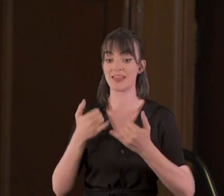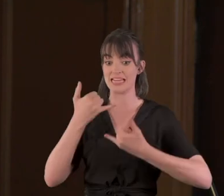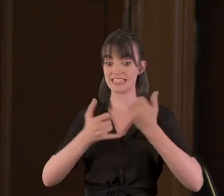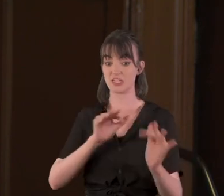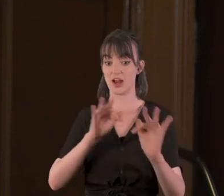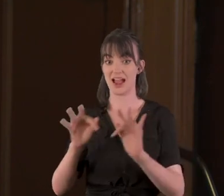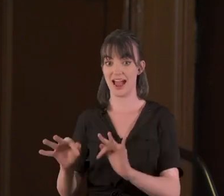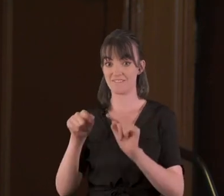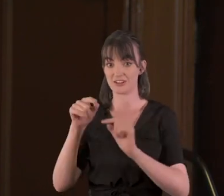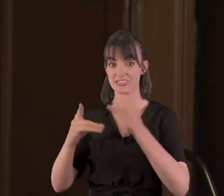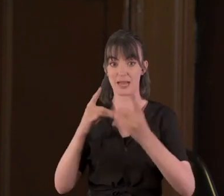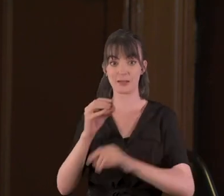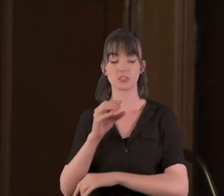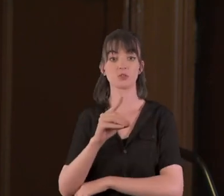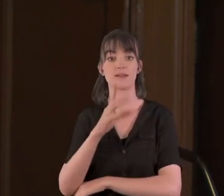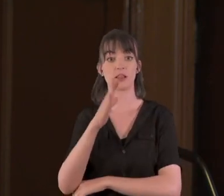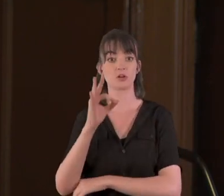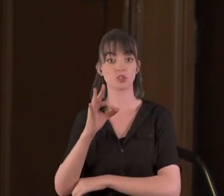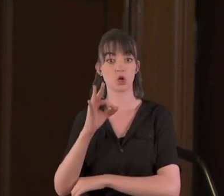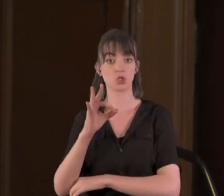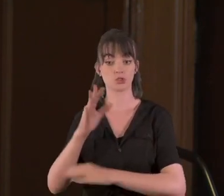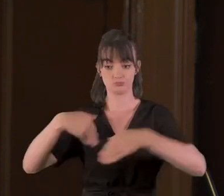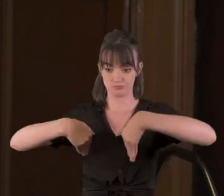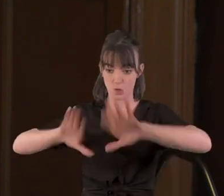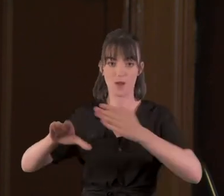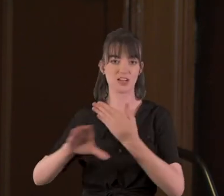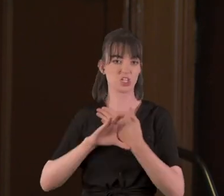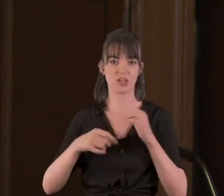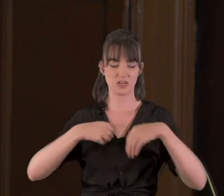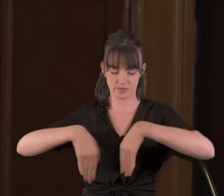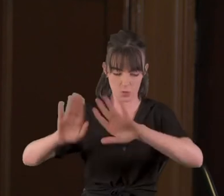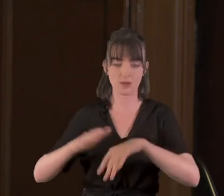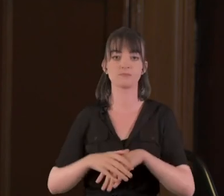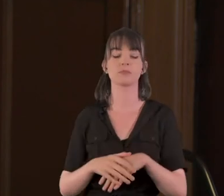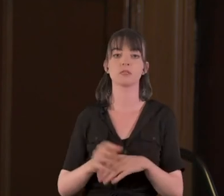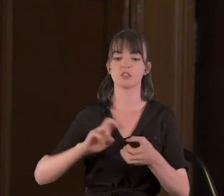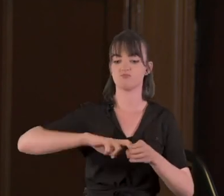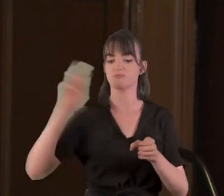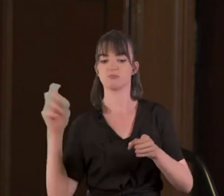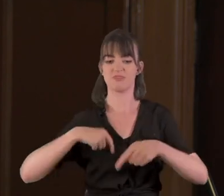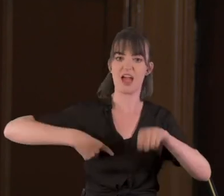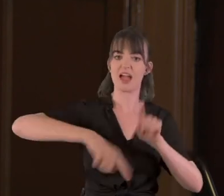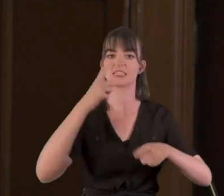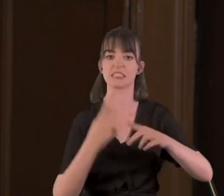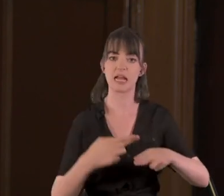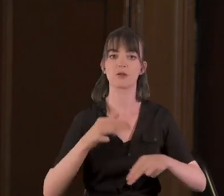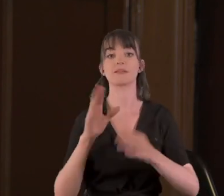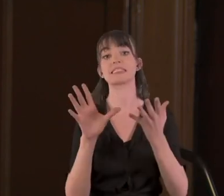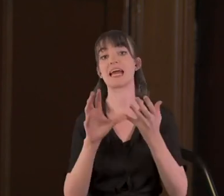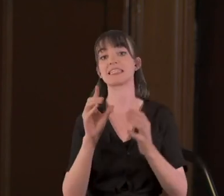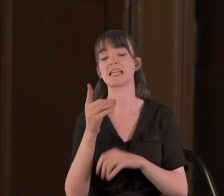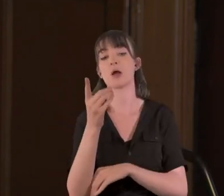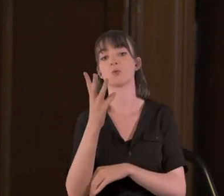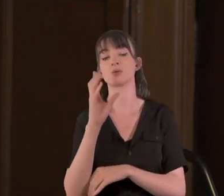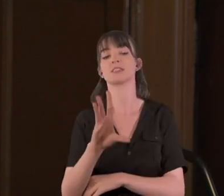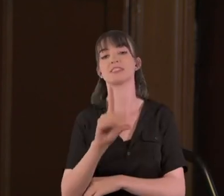the Conservatives get rid of David Lloyd George. And he doesn't see this coming, and he's booted out of 10 Downing Street, and he doesn't have anywhere to go.